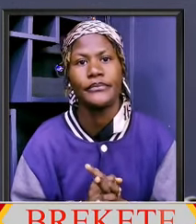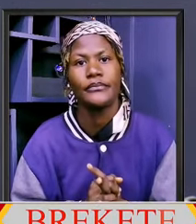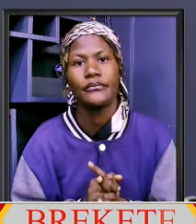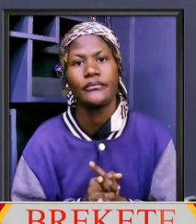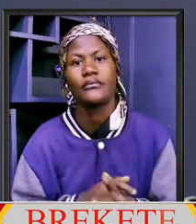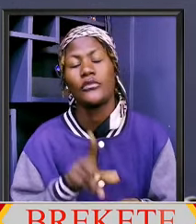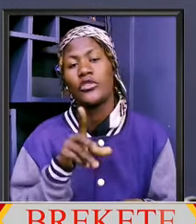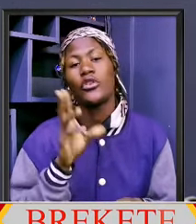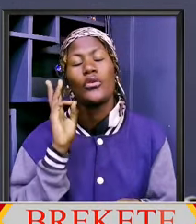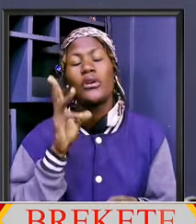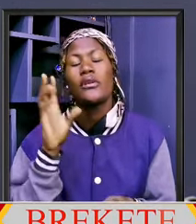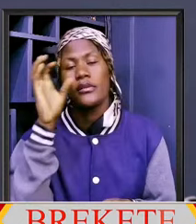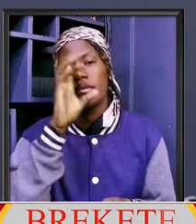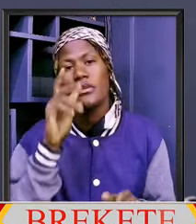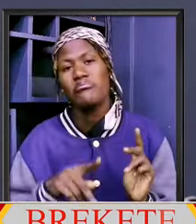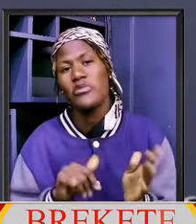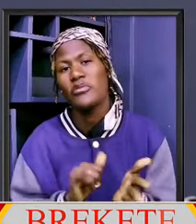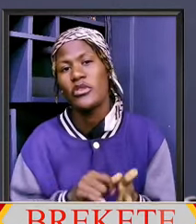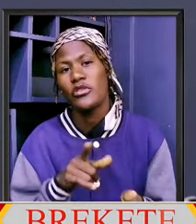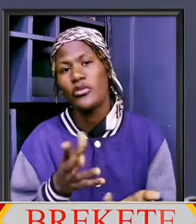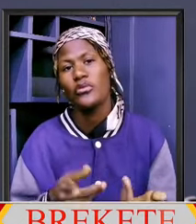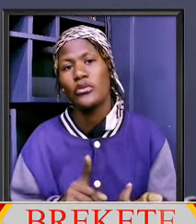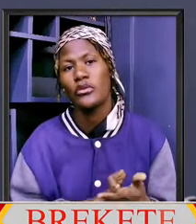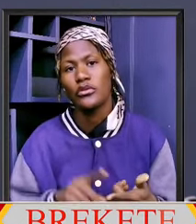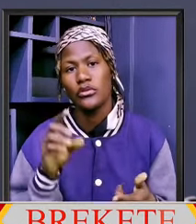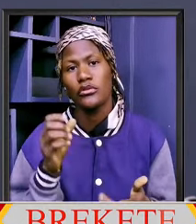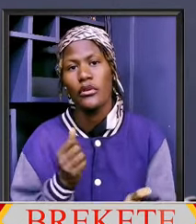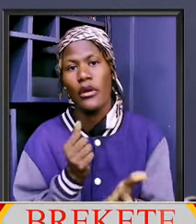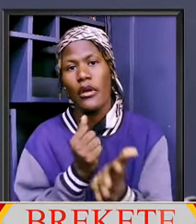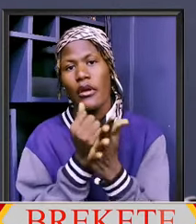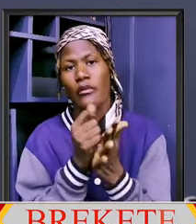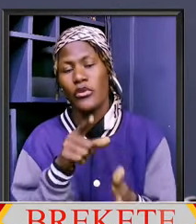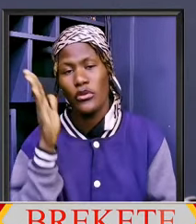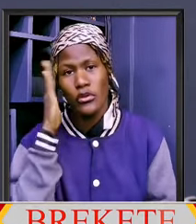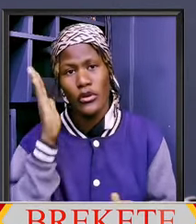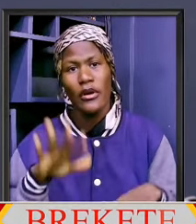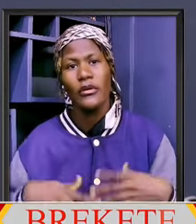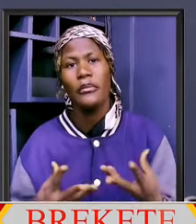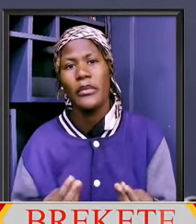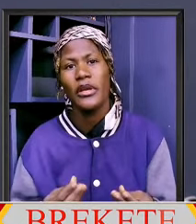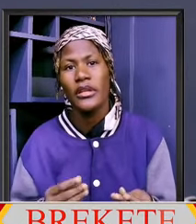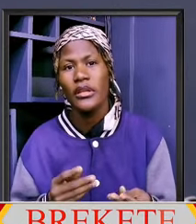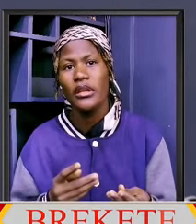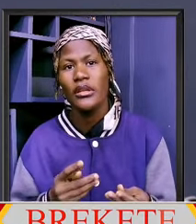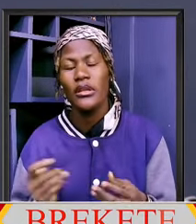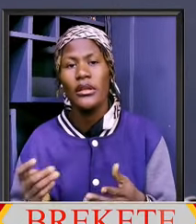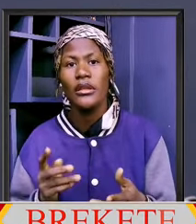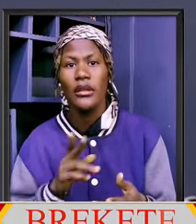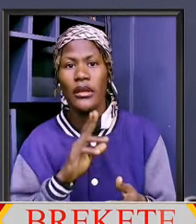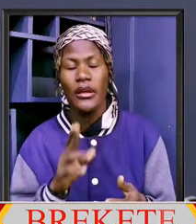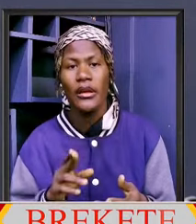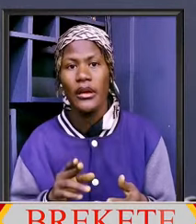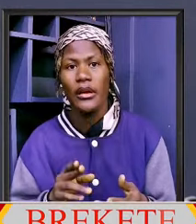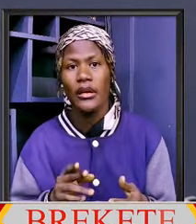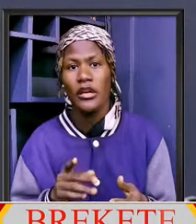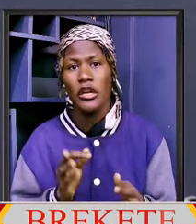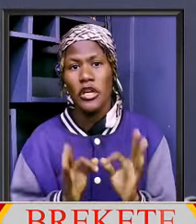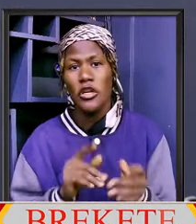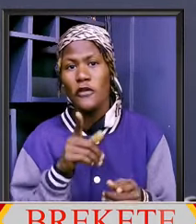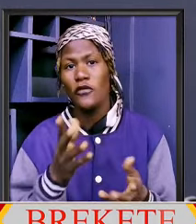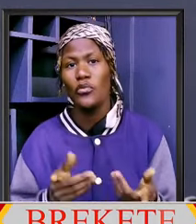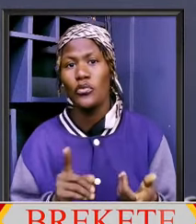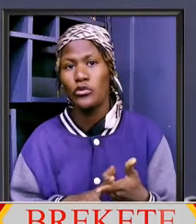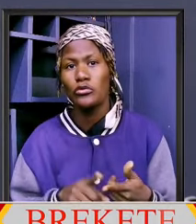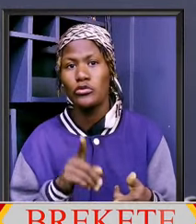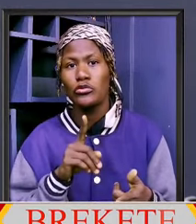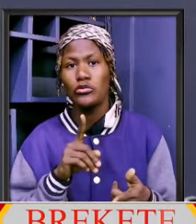You go see people where you want help. You don't already know how many then they. If you want know how dishonest